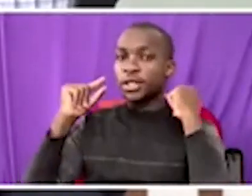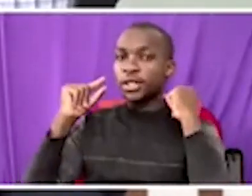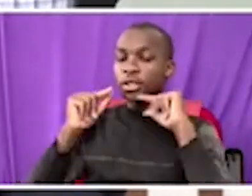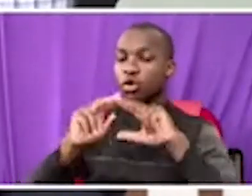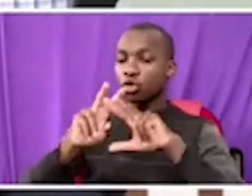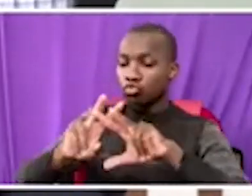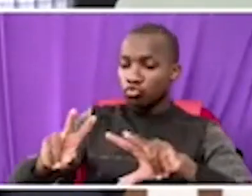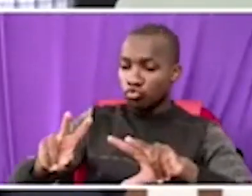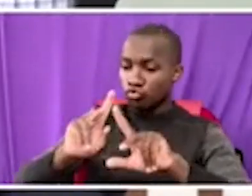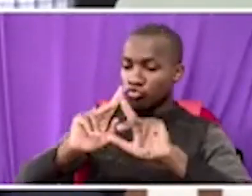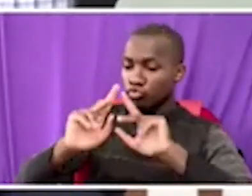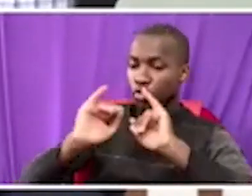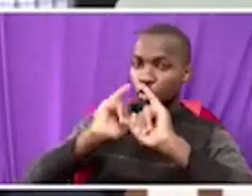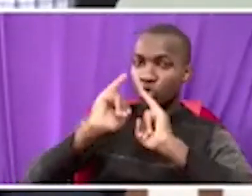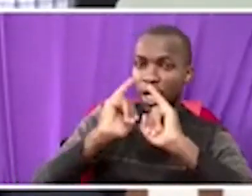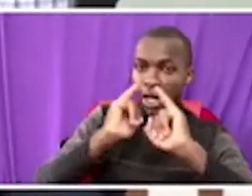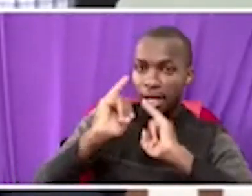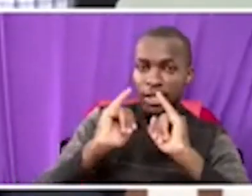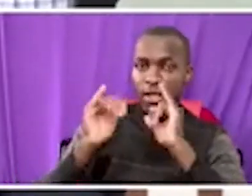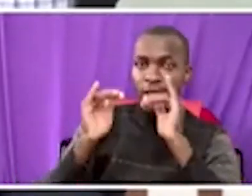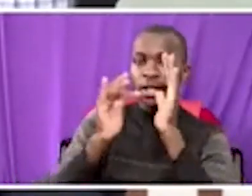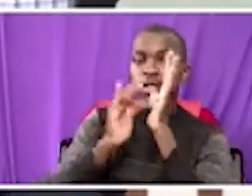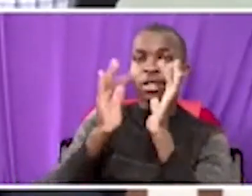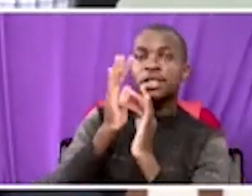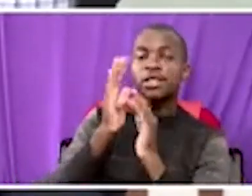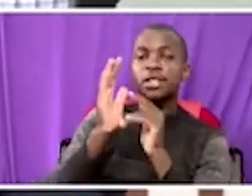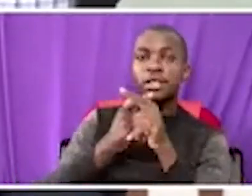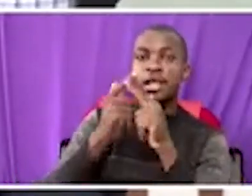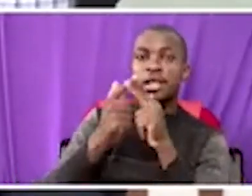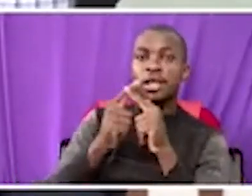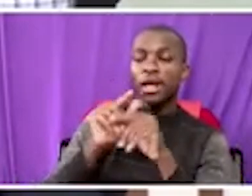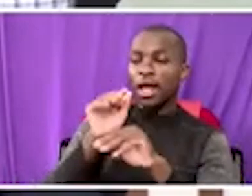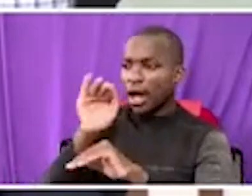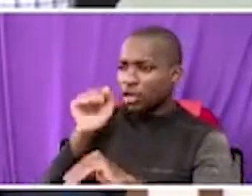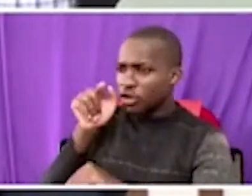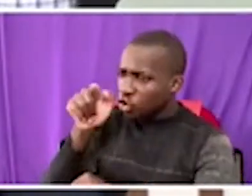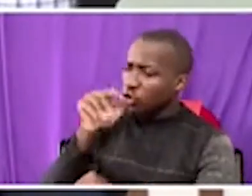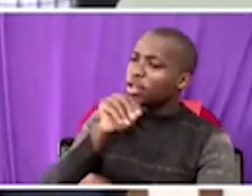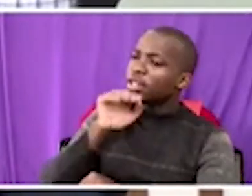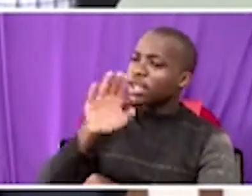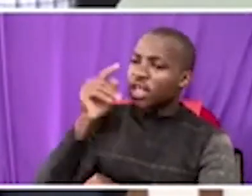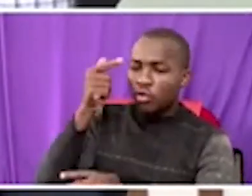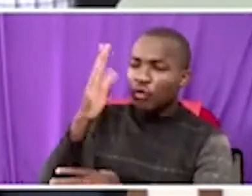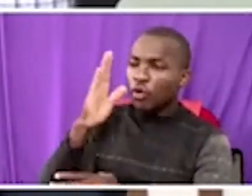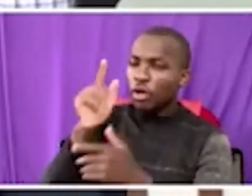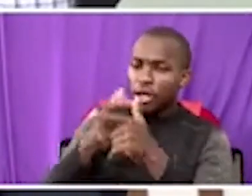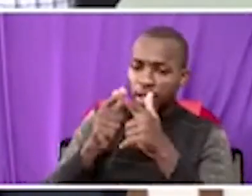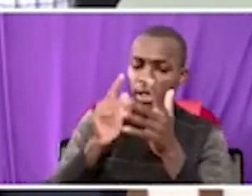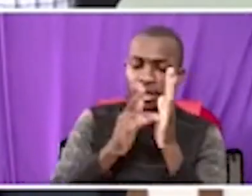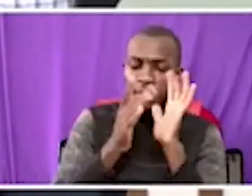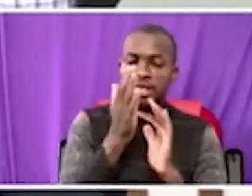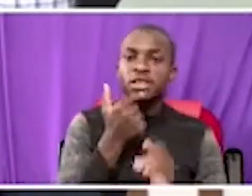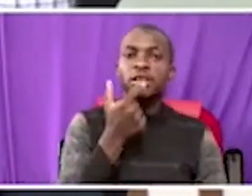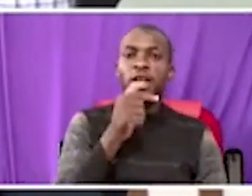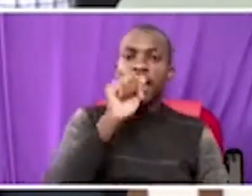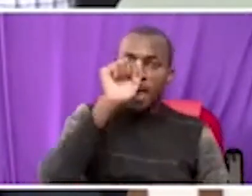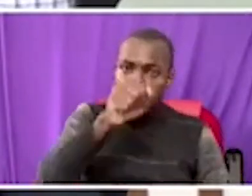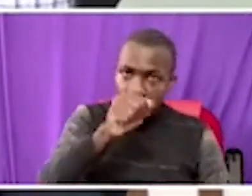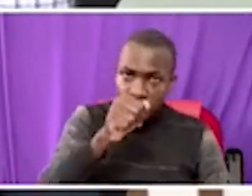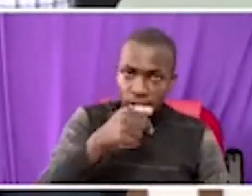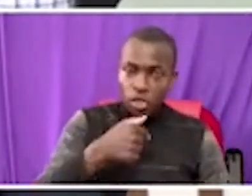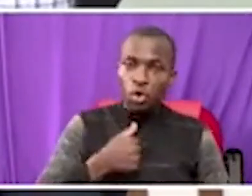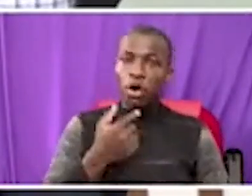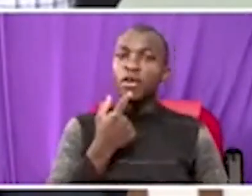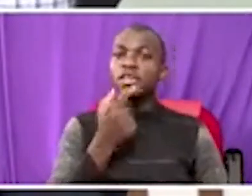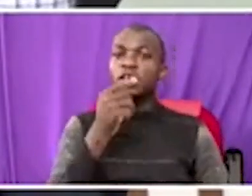interrogated Jesus and asked him, are you the Son of God? And Jesus said, yes, you have said so. And